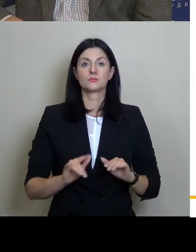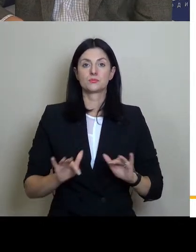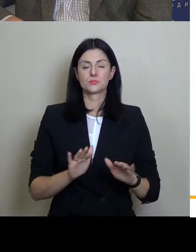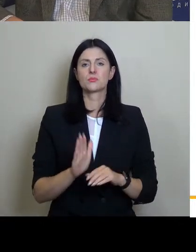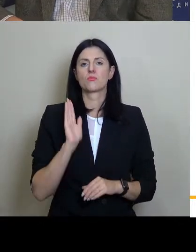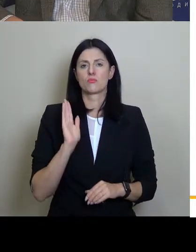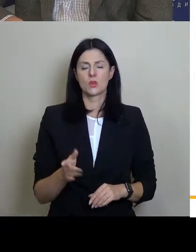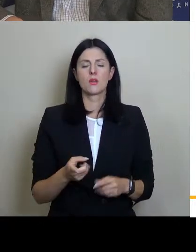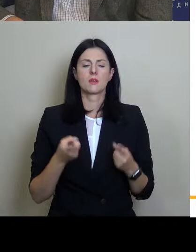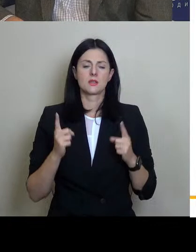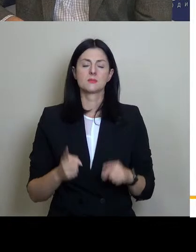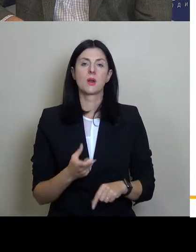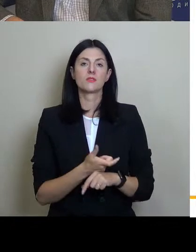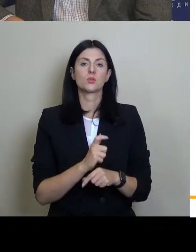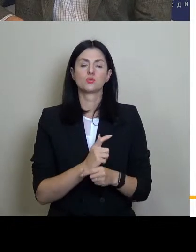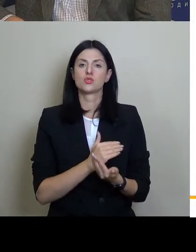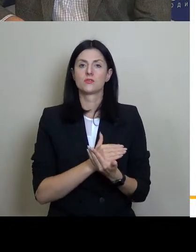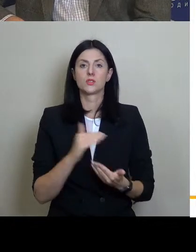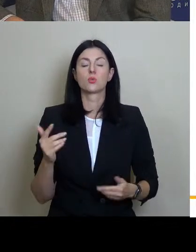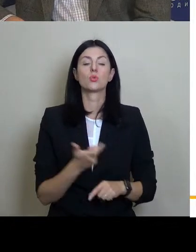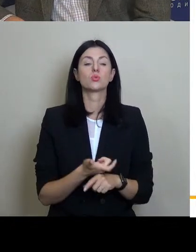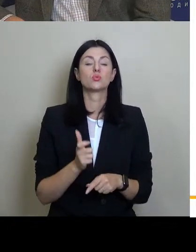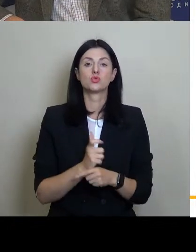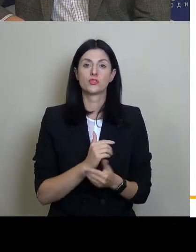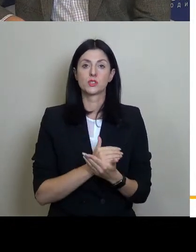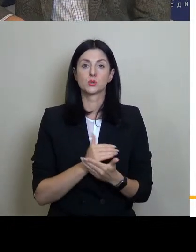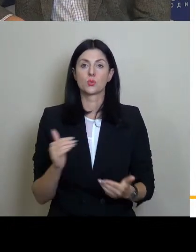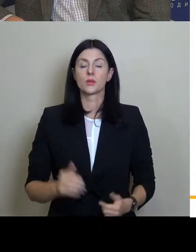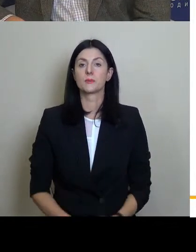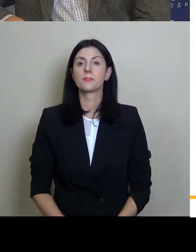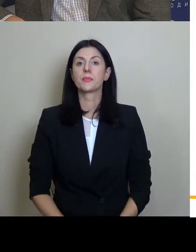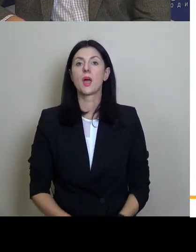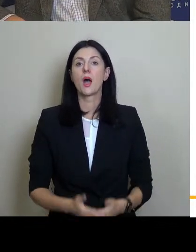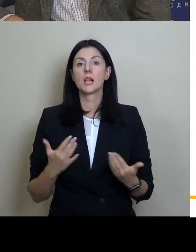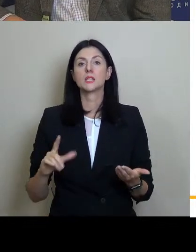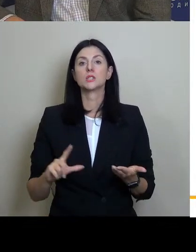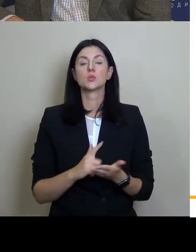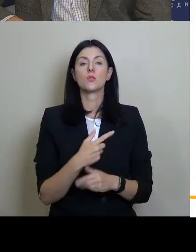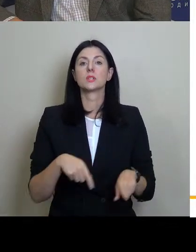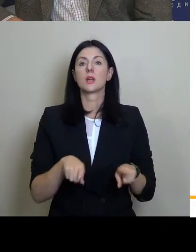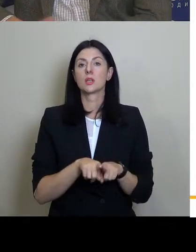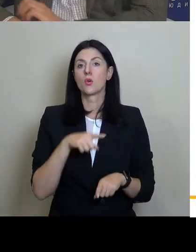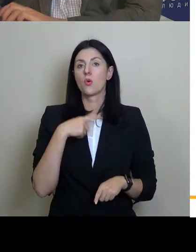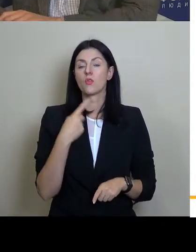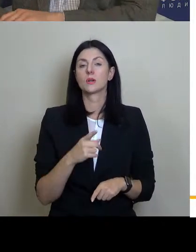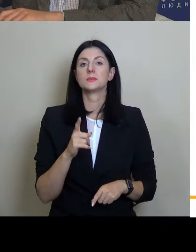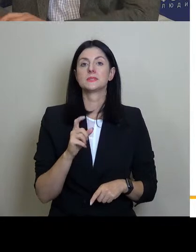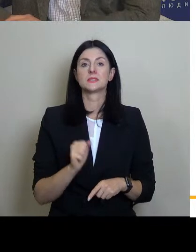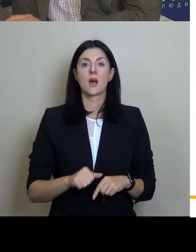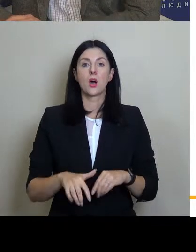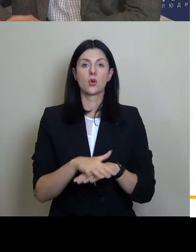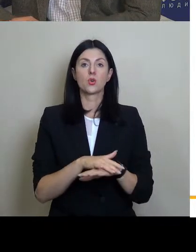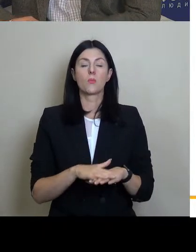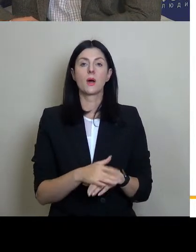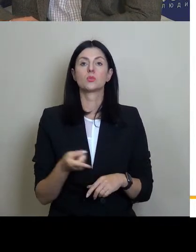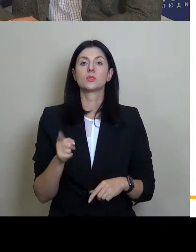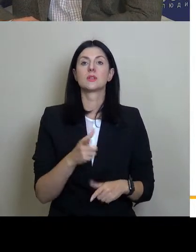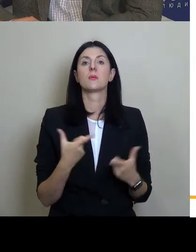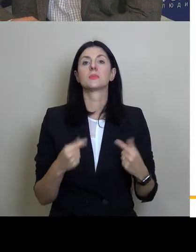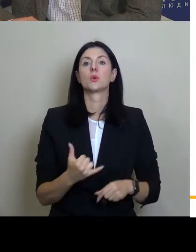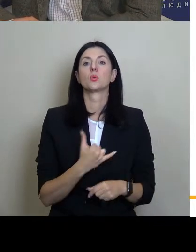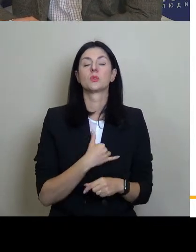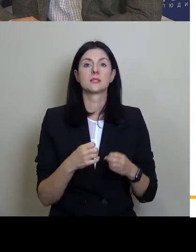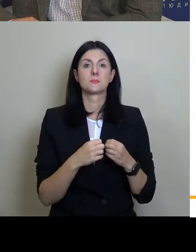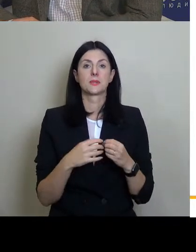for the movement is really high. Again, we talk about a